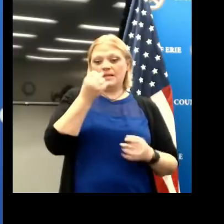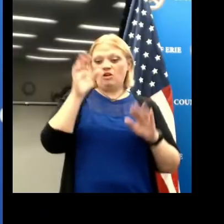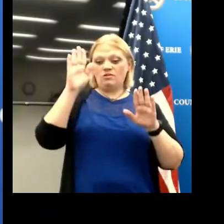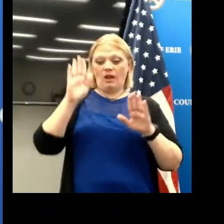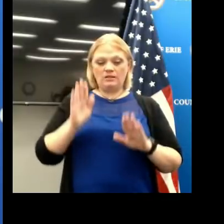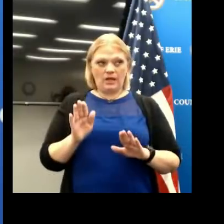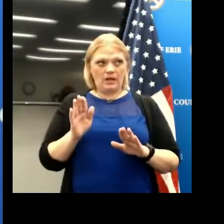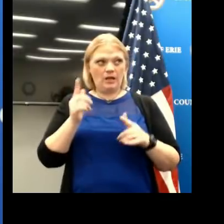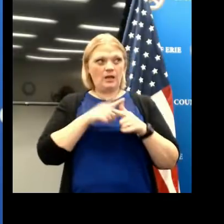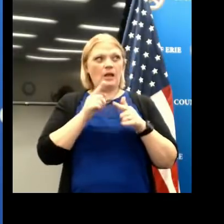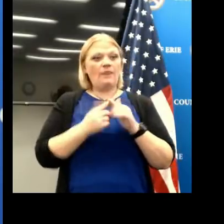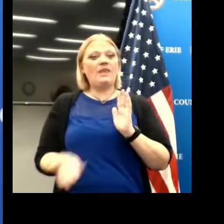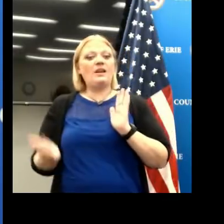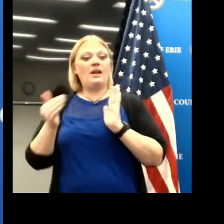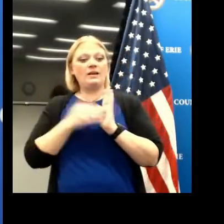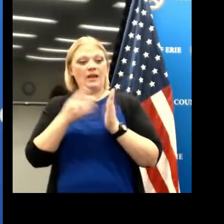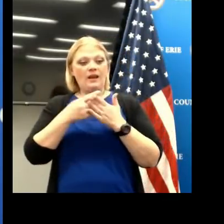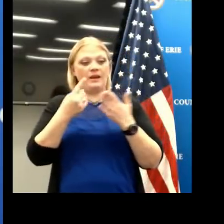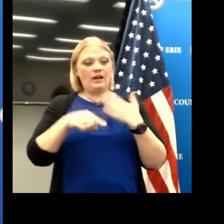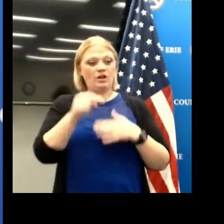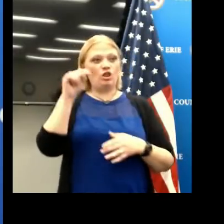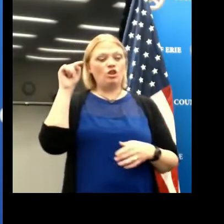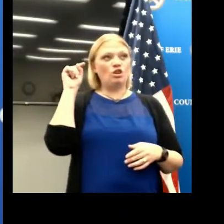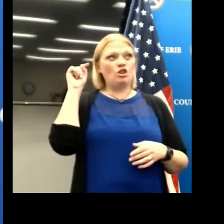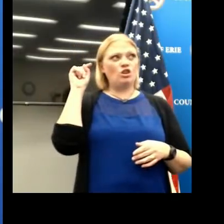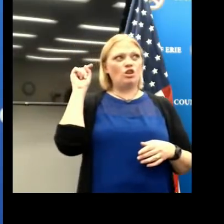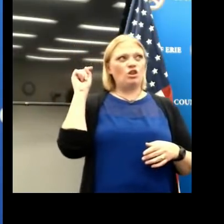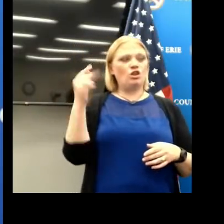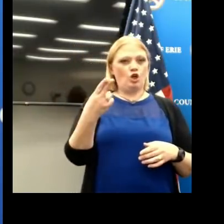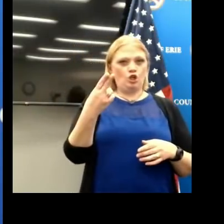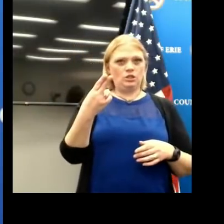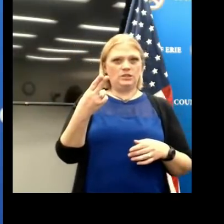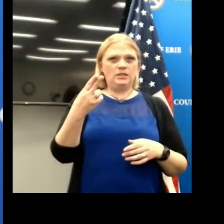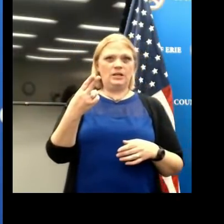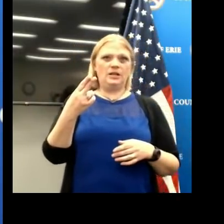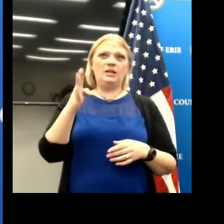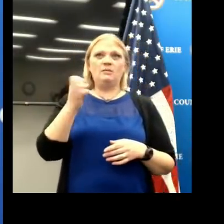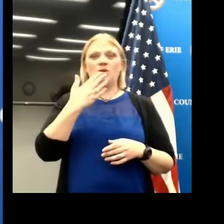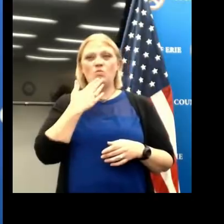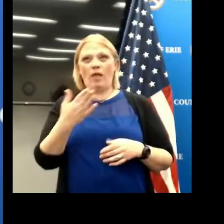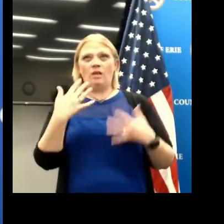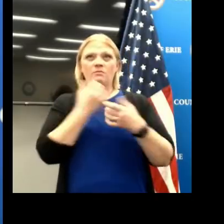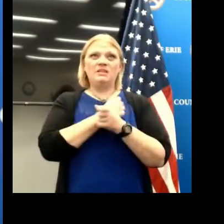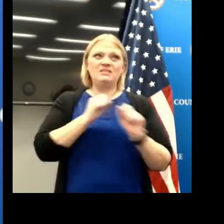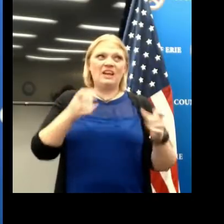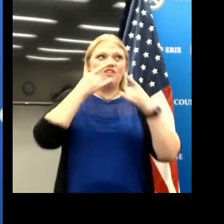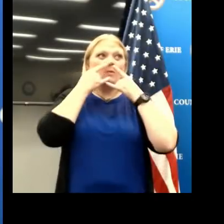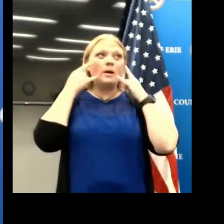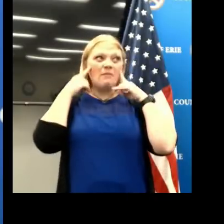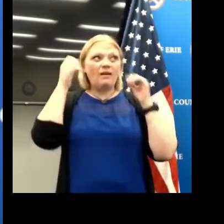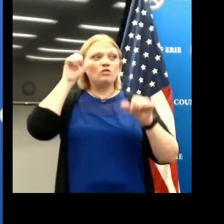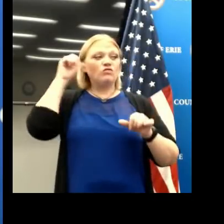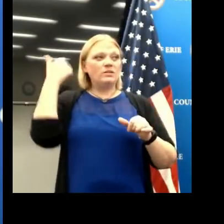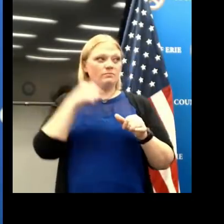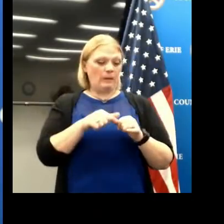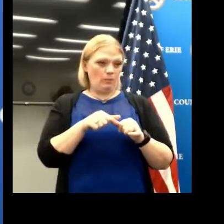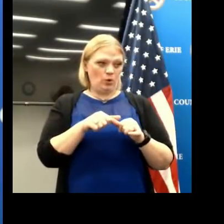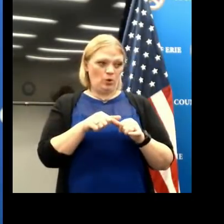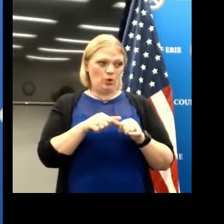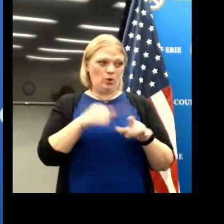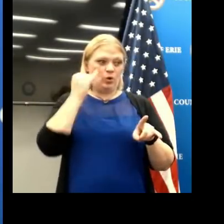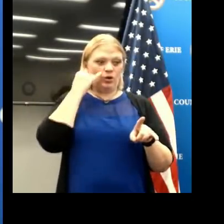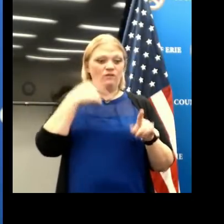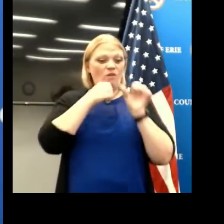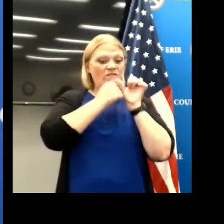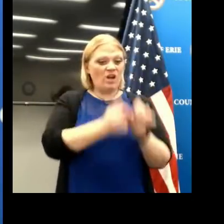information, and then we'll be back again next Thursday. Be well, be safe, everyone, wear a mask, and just remember, if we follow